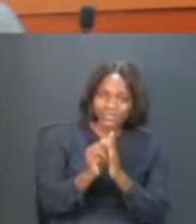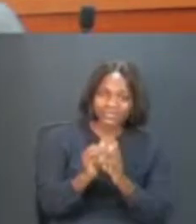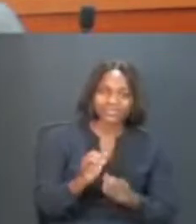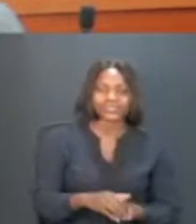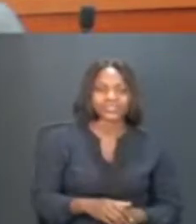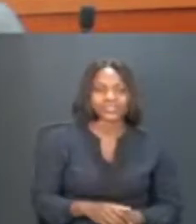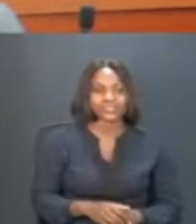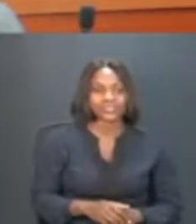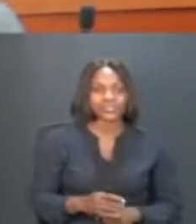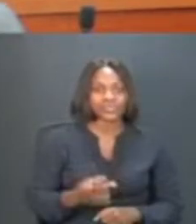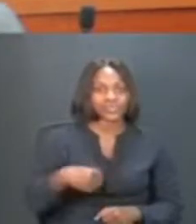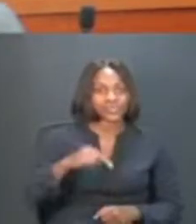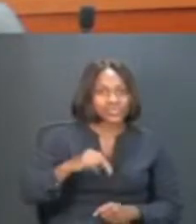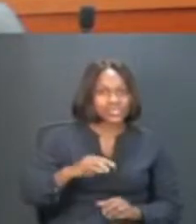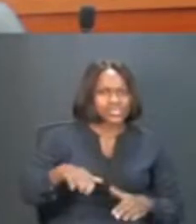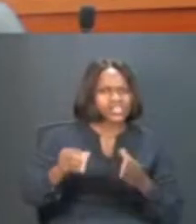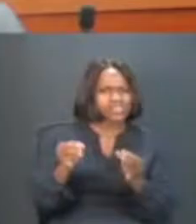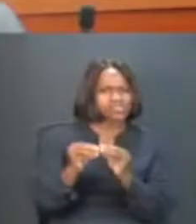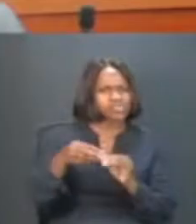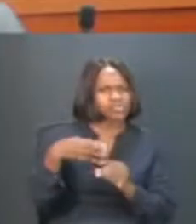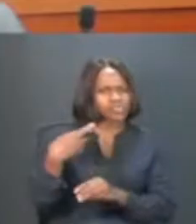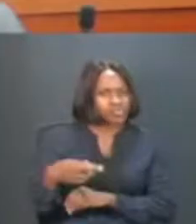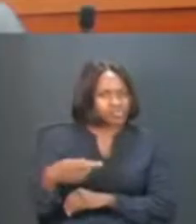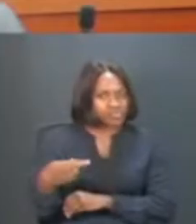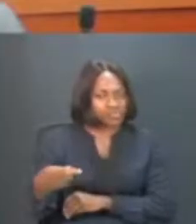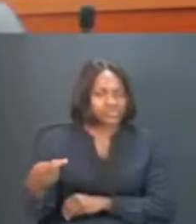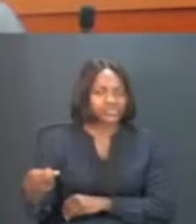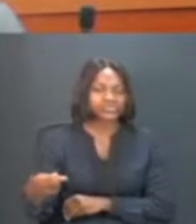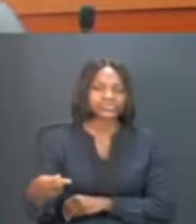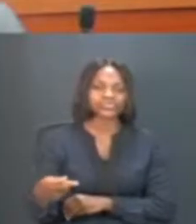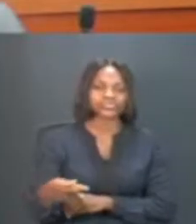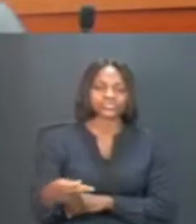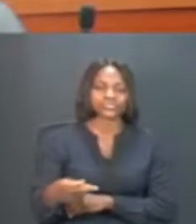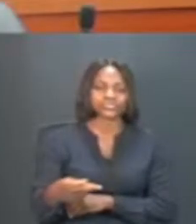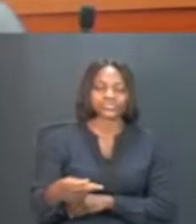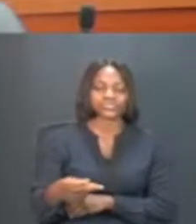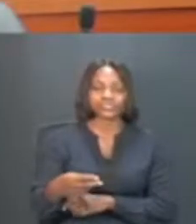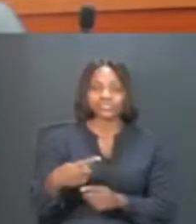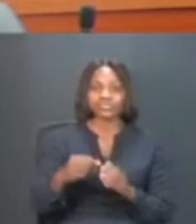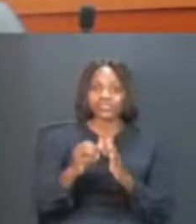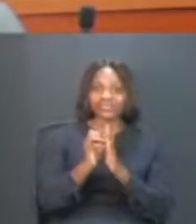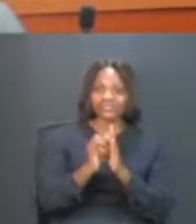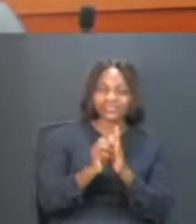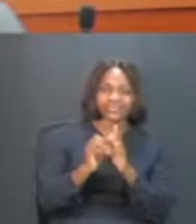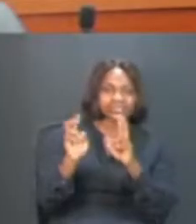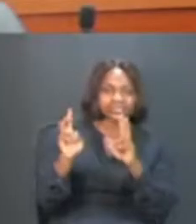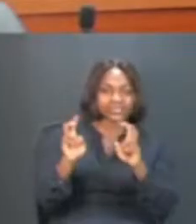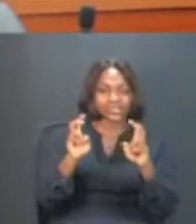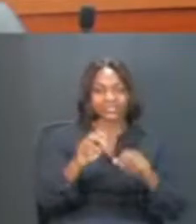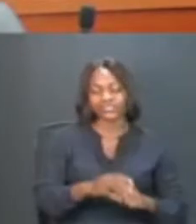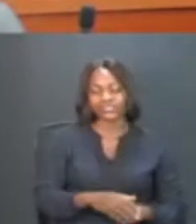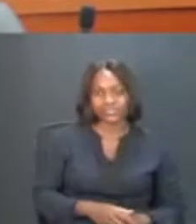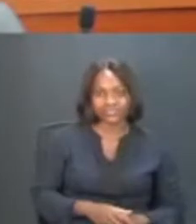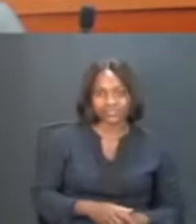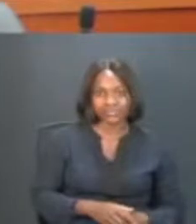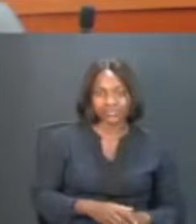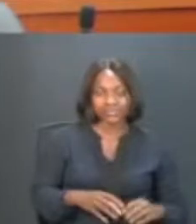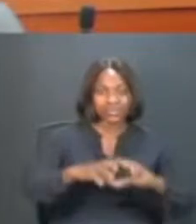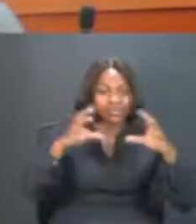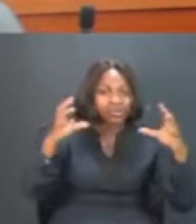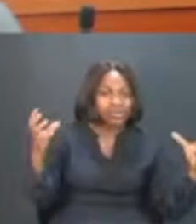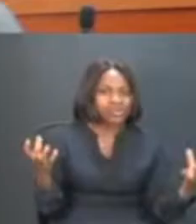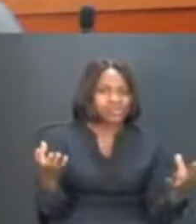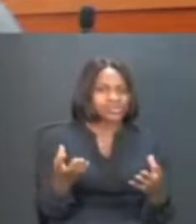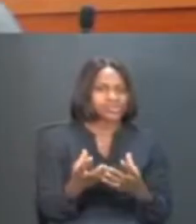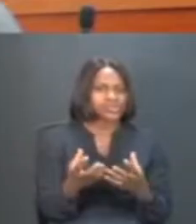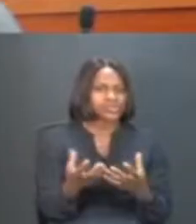need to commit more resources to the issue of cancers. Globally, it is estimated